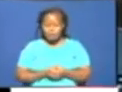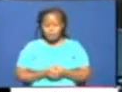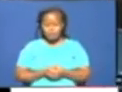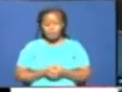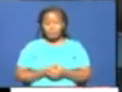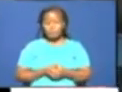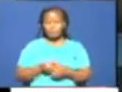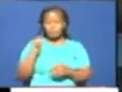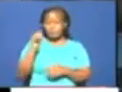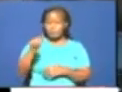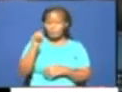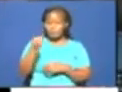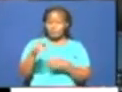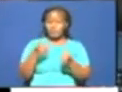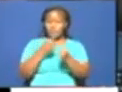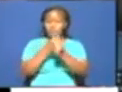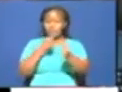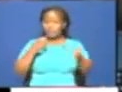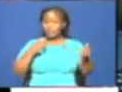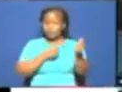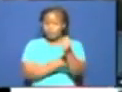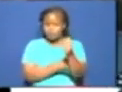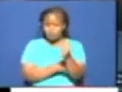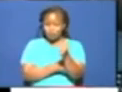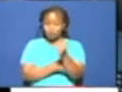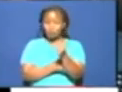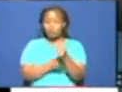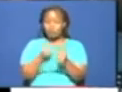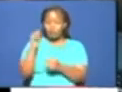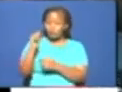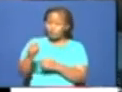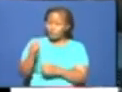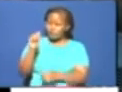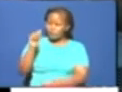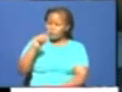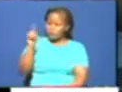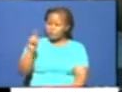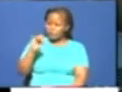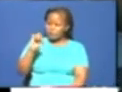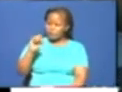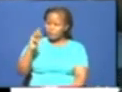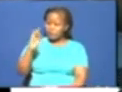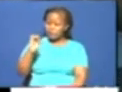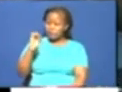That is the foundation of the Azimio la Umoja.